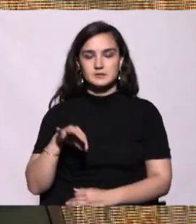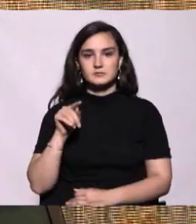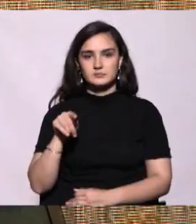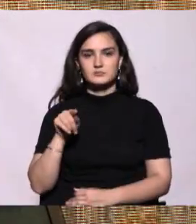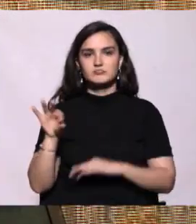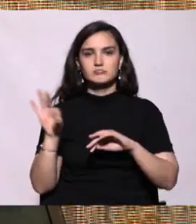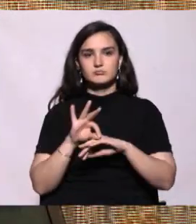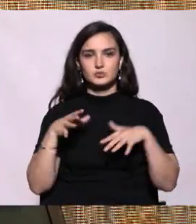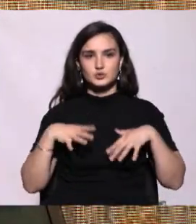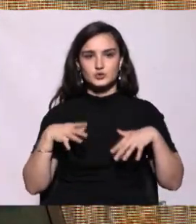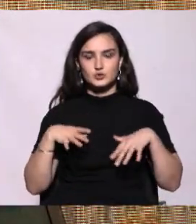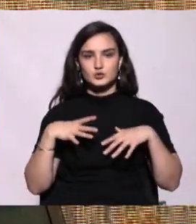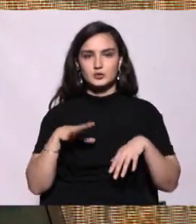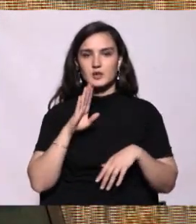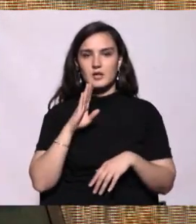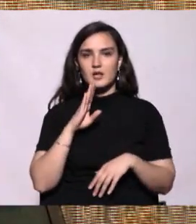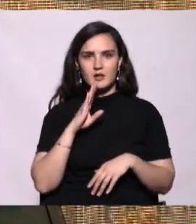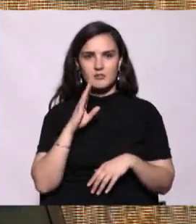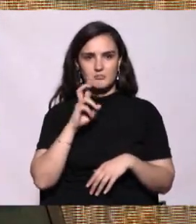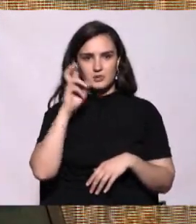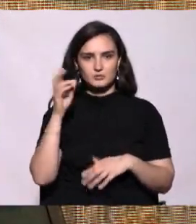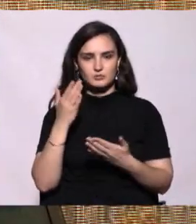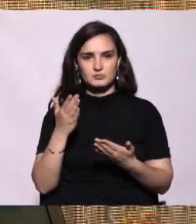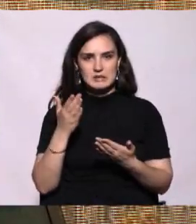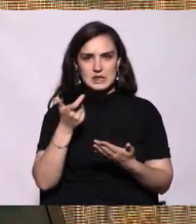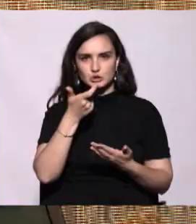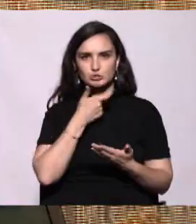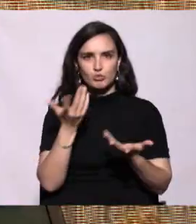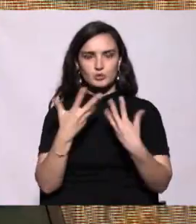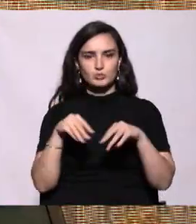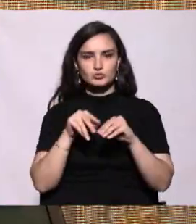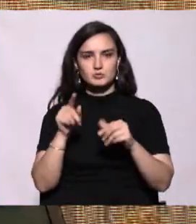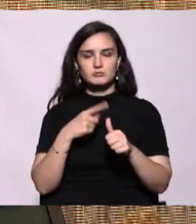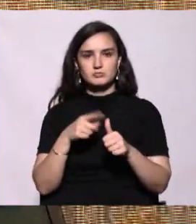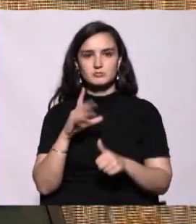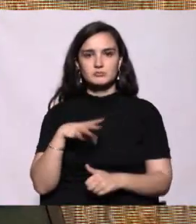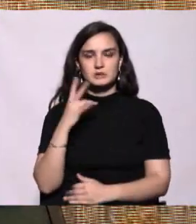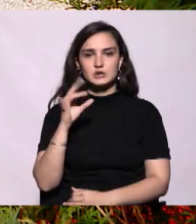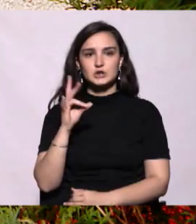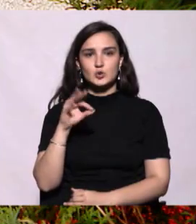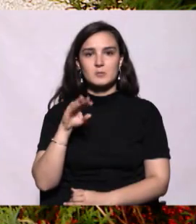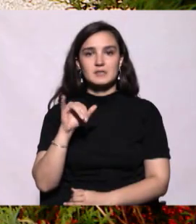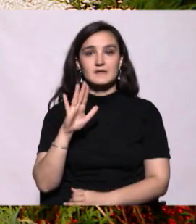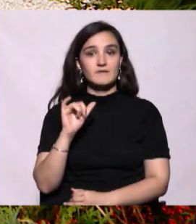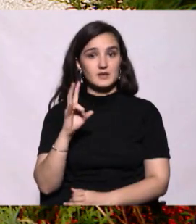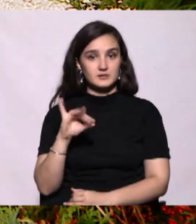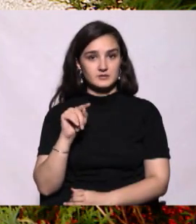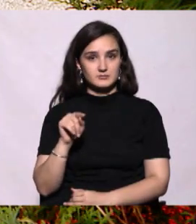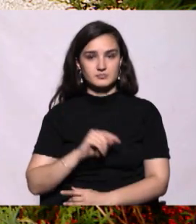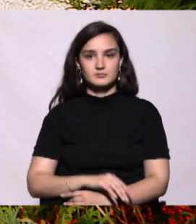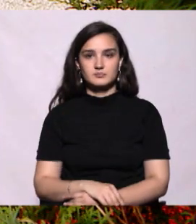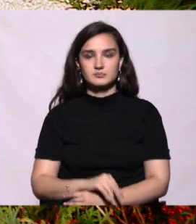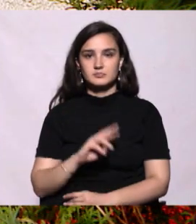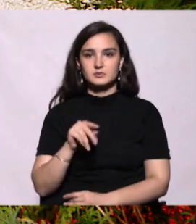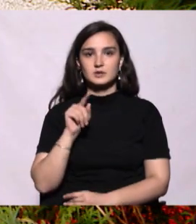He married a Georgian princess or an aristocrat. And her name was, I think, Nino Divani.